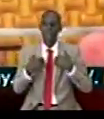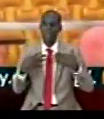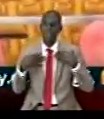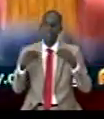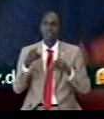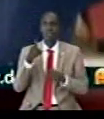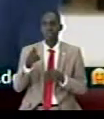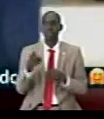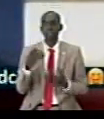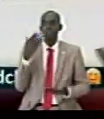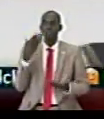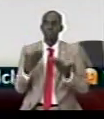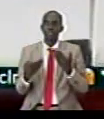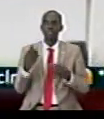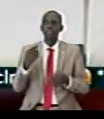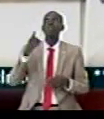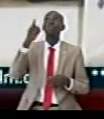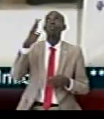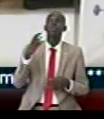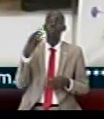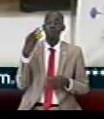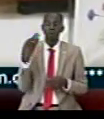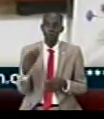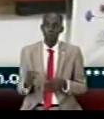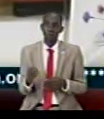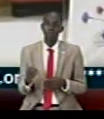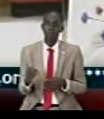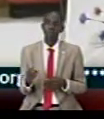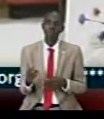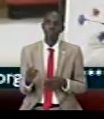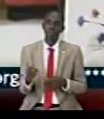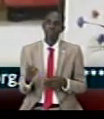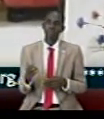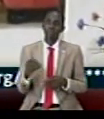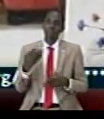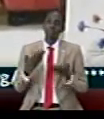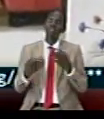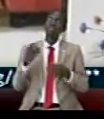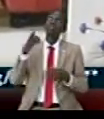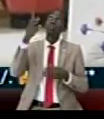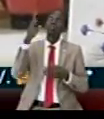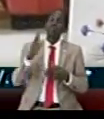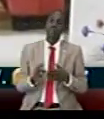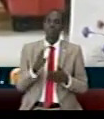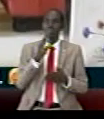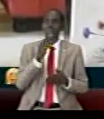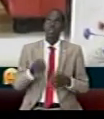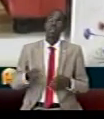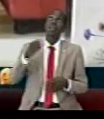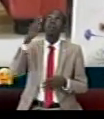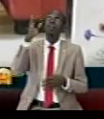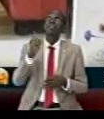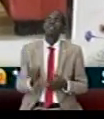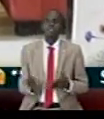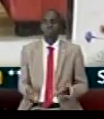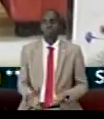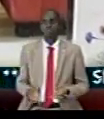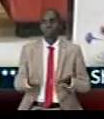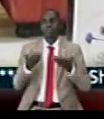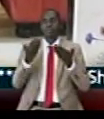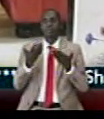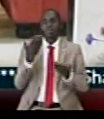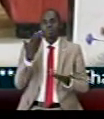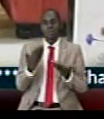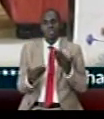of W.F. Kumuyi be highly exalted. I pray, let Baba Kumuyi never stop this